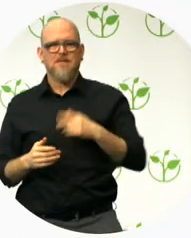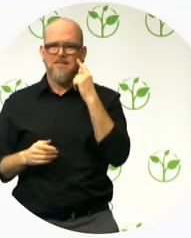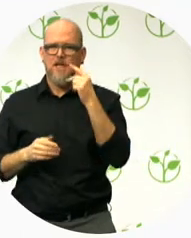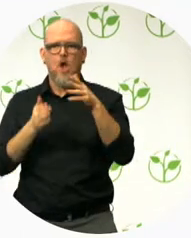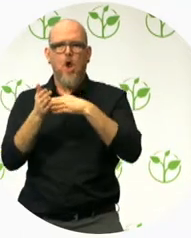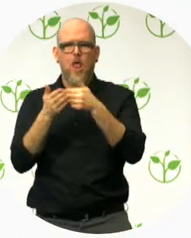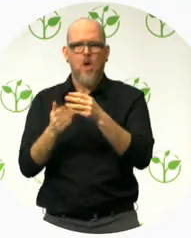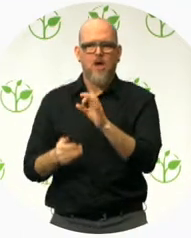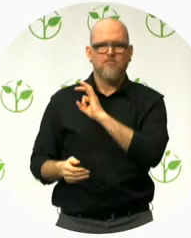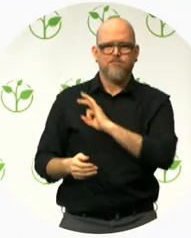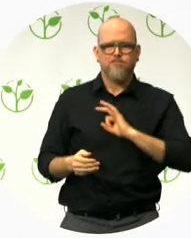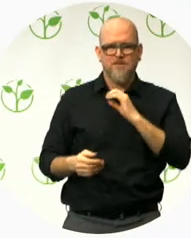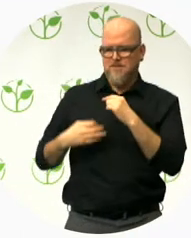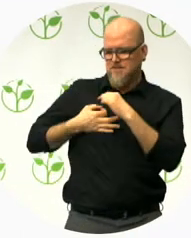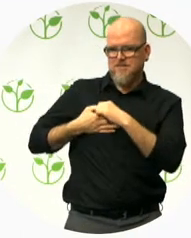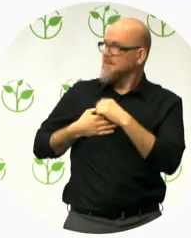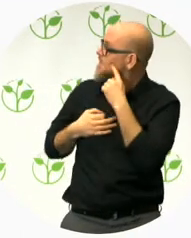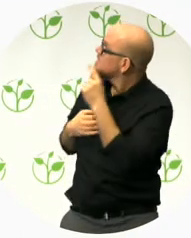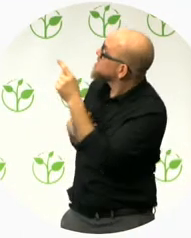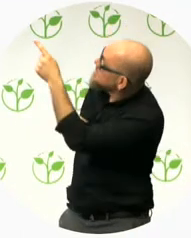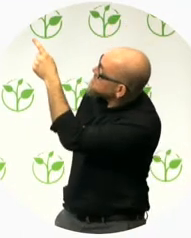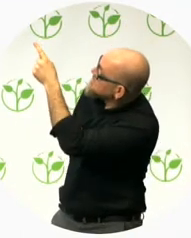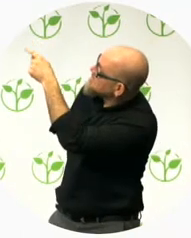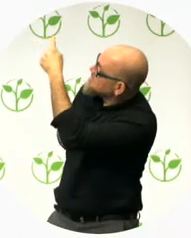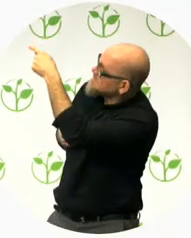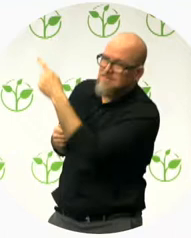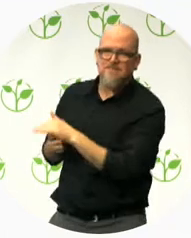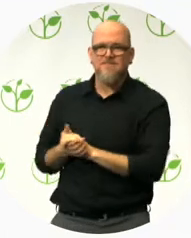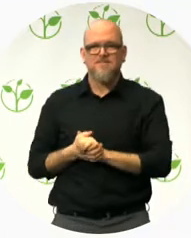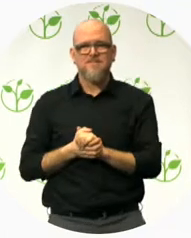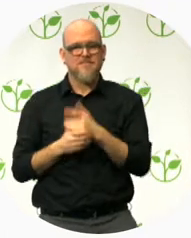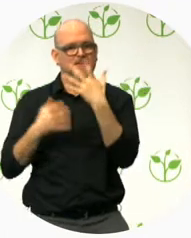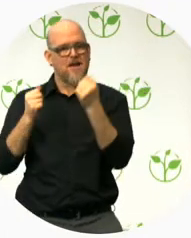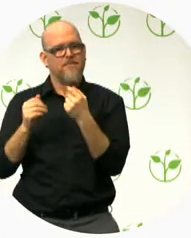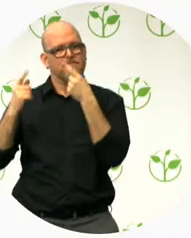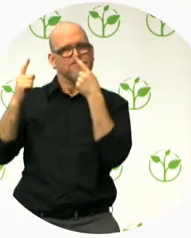Development Goals. And those who can't, now I described you what I'm wearing on my jacket.